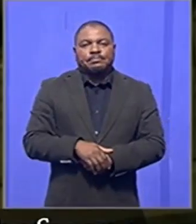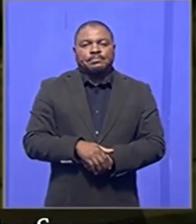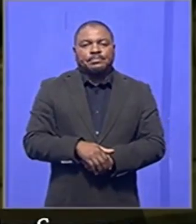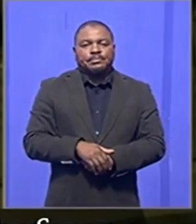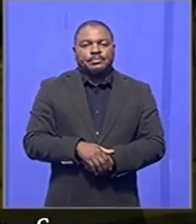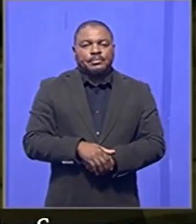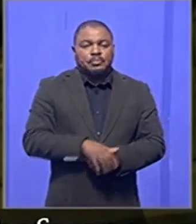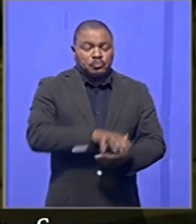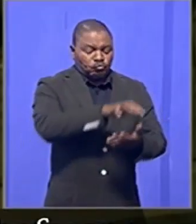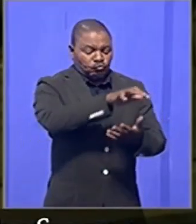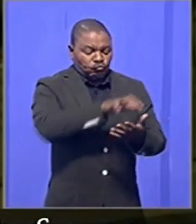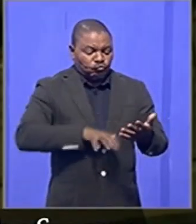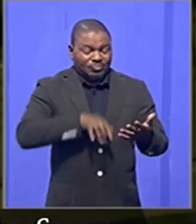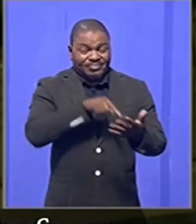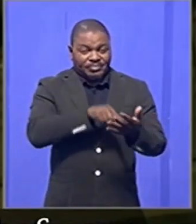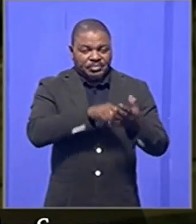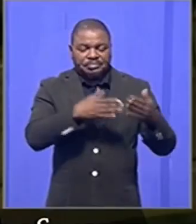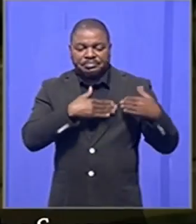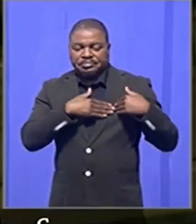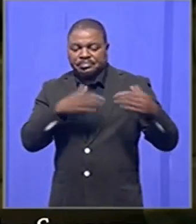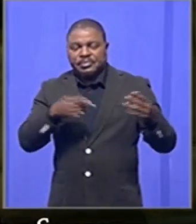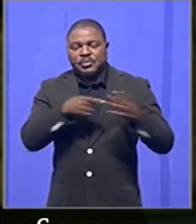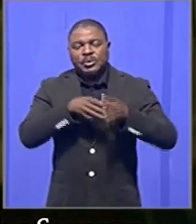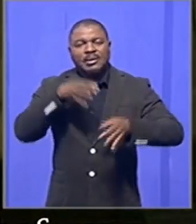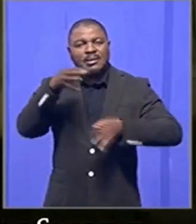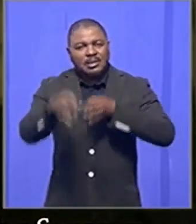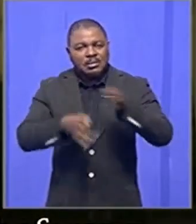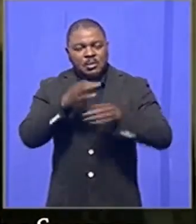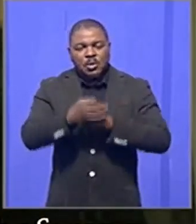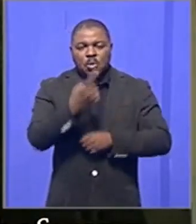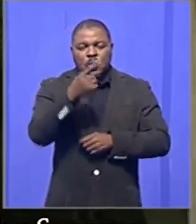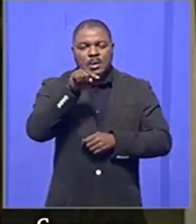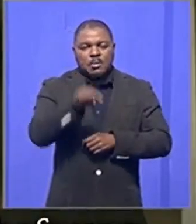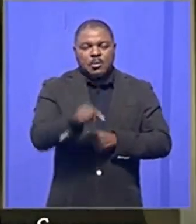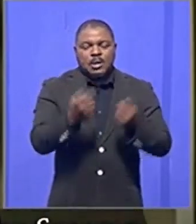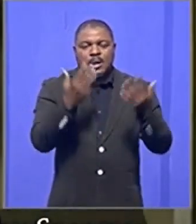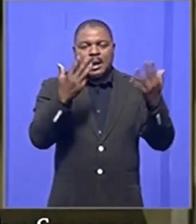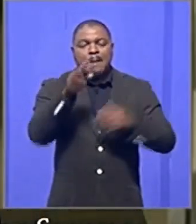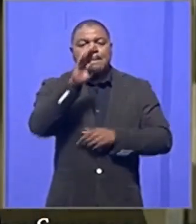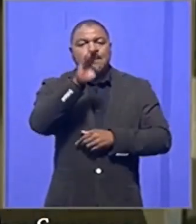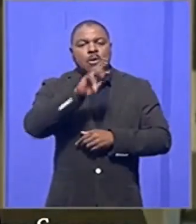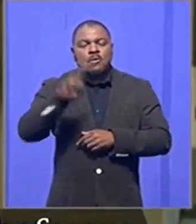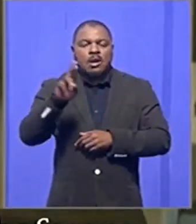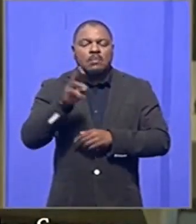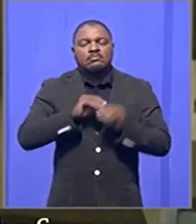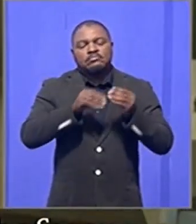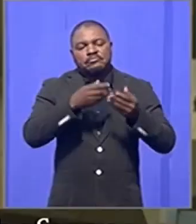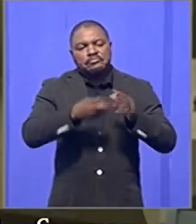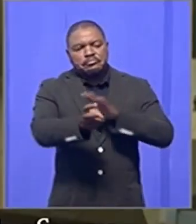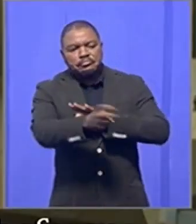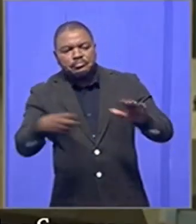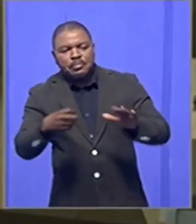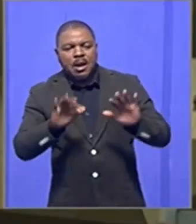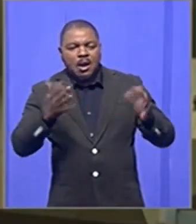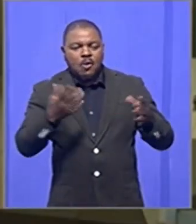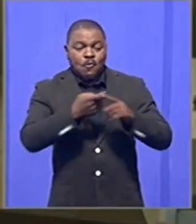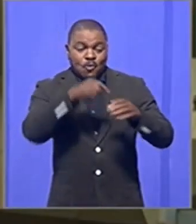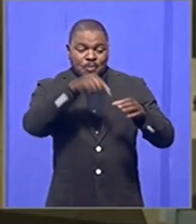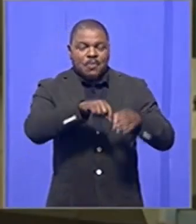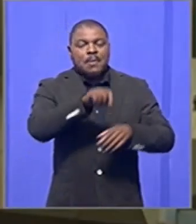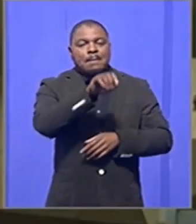Lengwalo leo la boikano le le hlalosago ka moo diranta tše bilione o tee fegolwana senyane le utswitšwego bankeng ya VBS